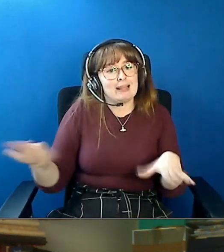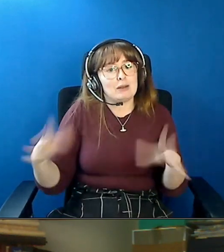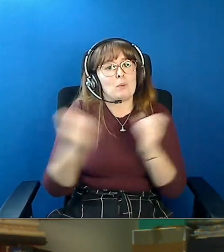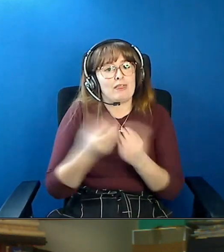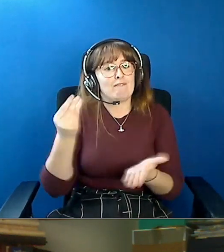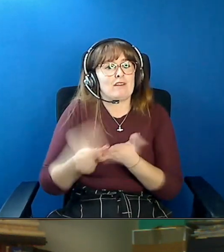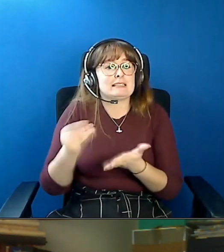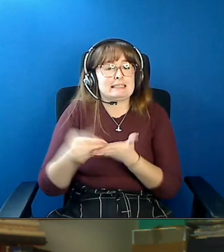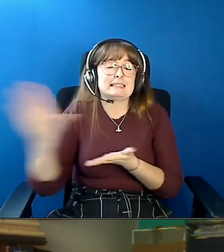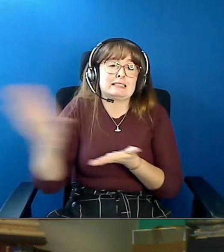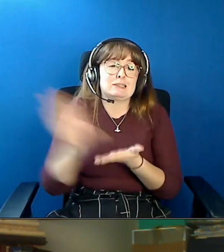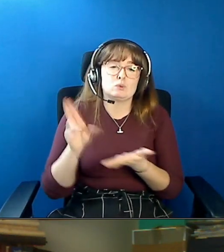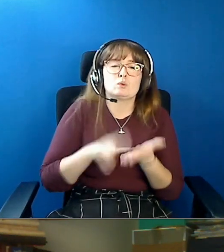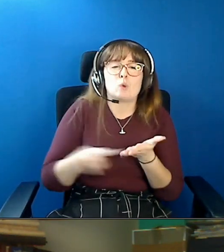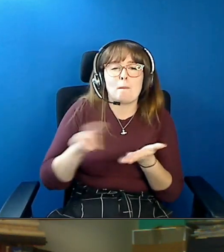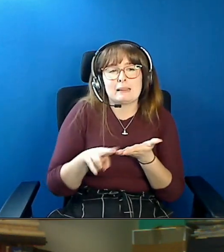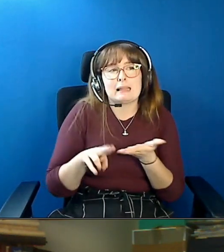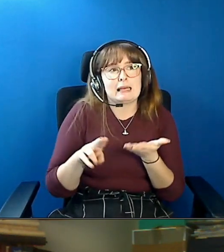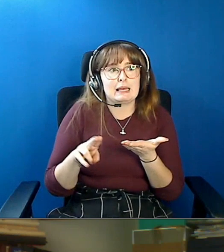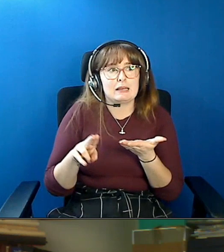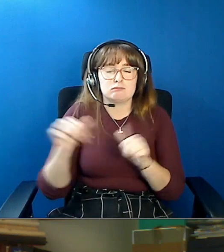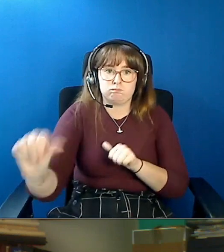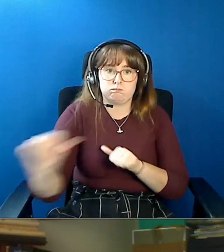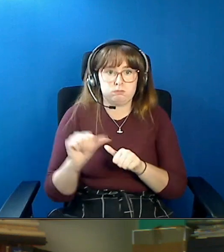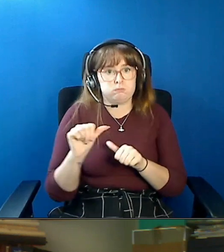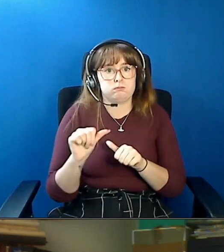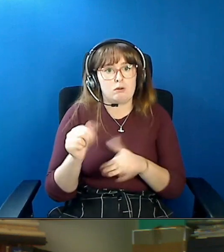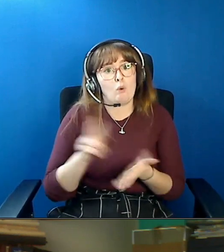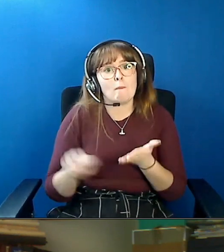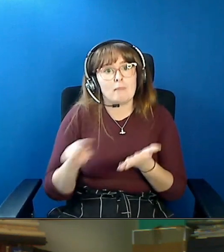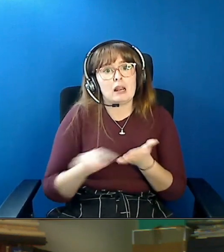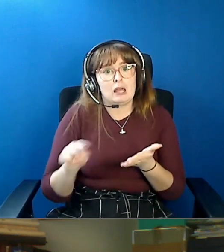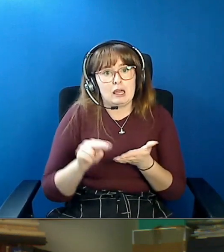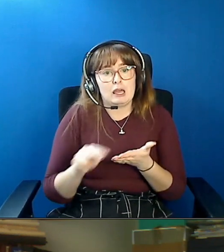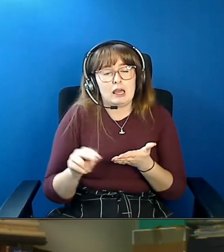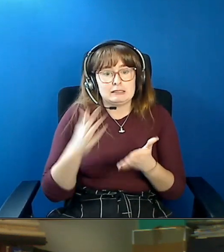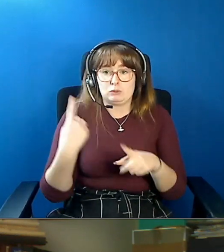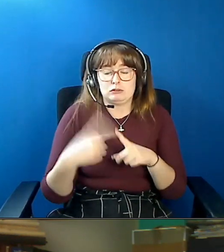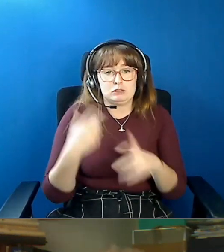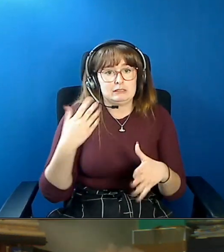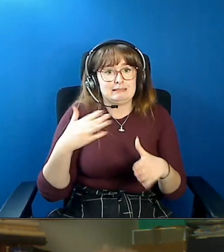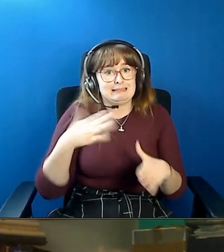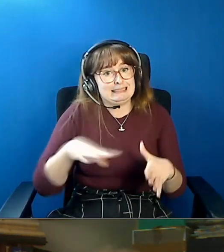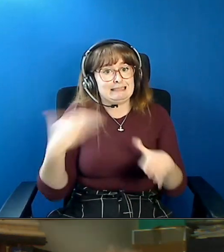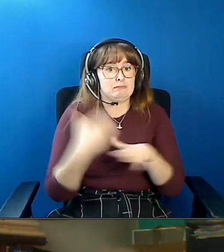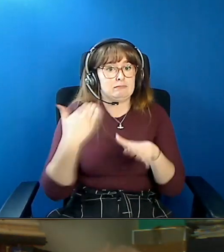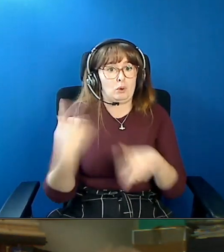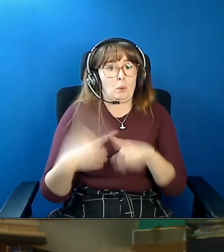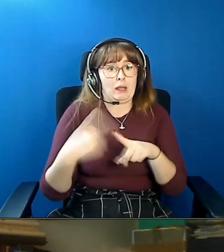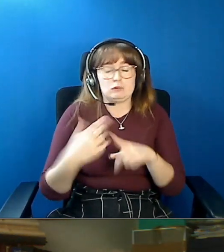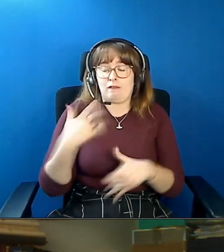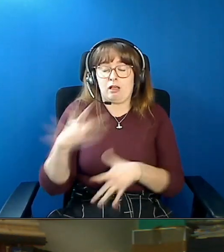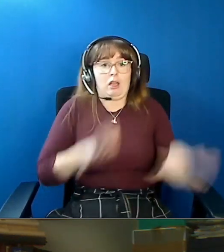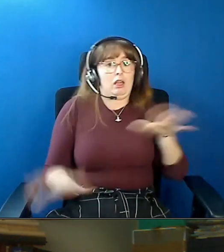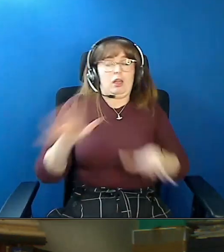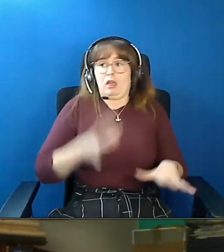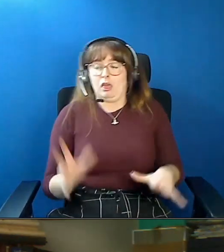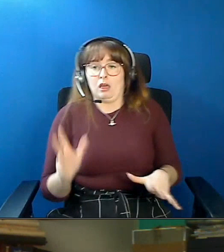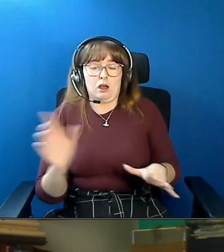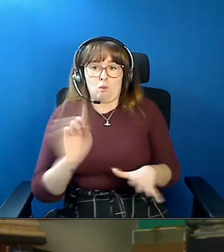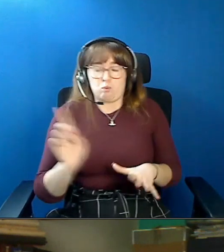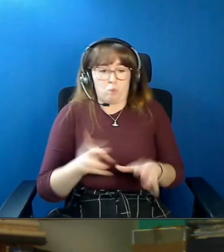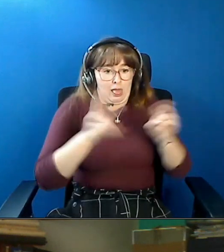normally very, very short and require a very quick turnaround. And you find yourself scrabbling about thinking, right, okay, what properties have